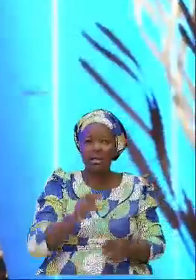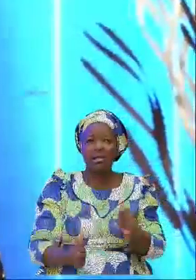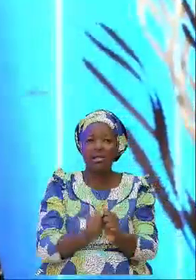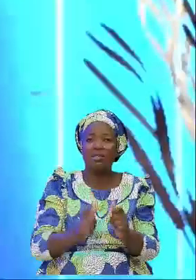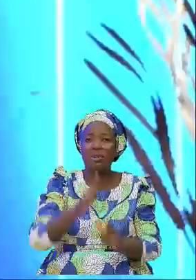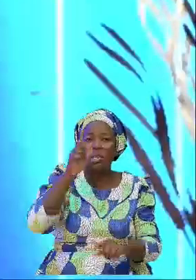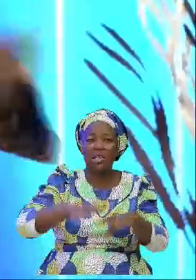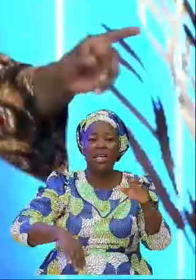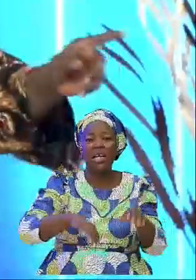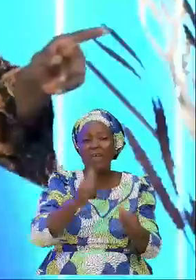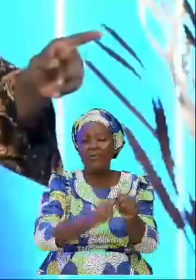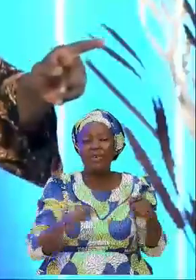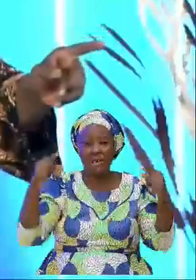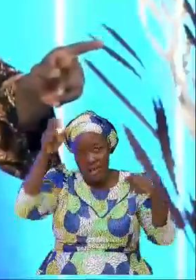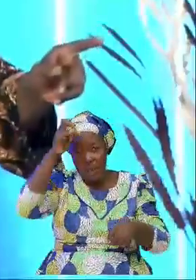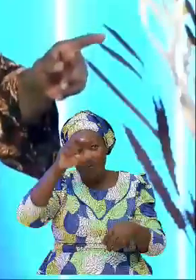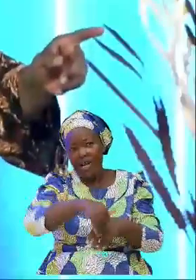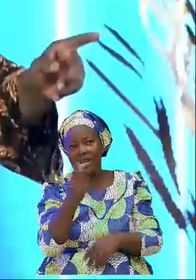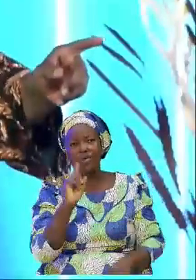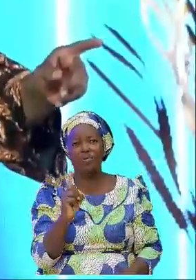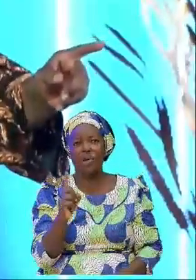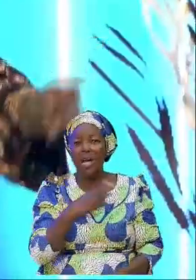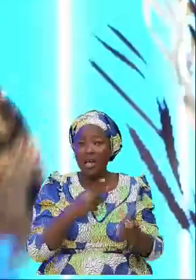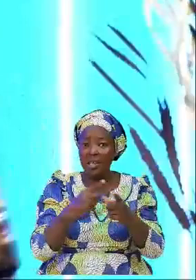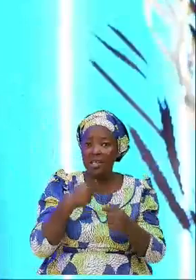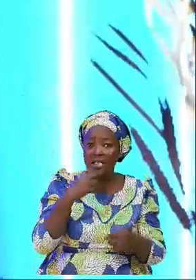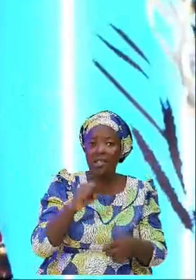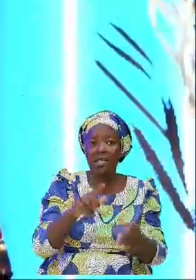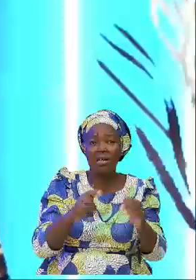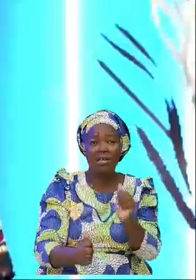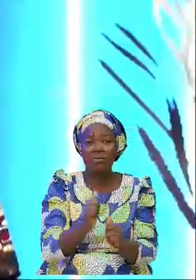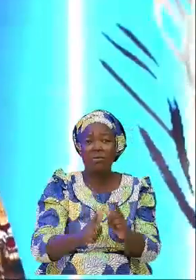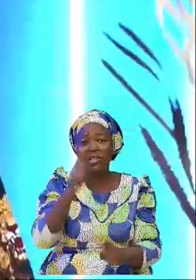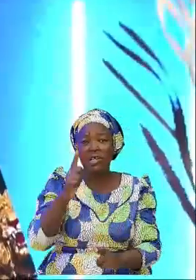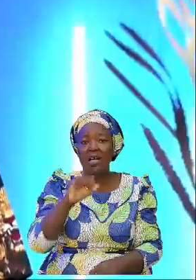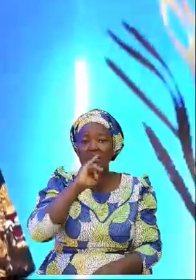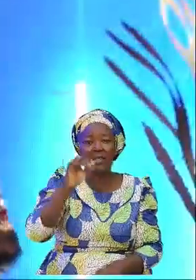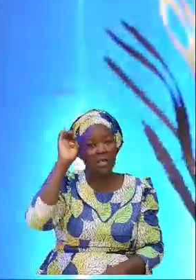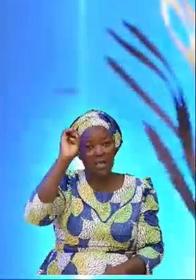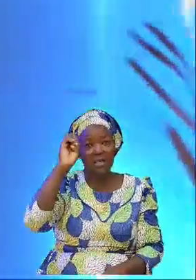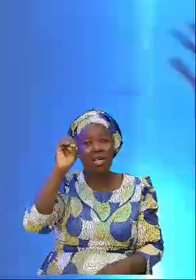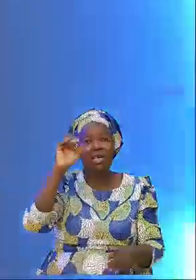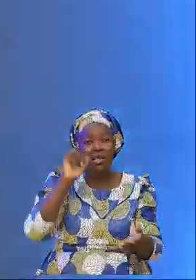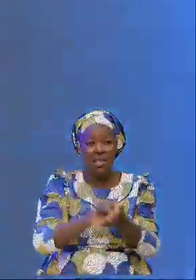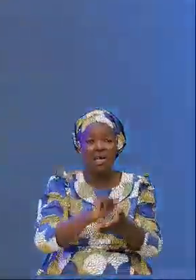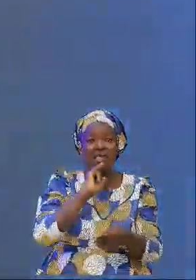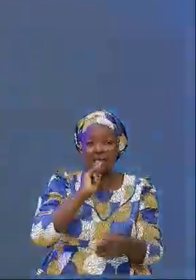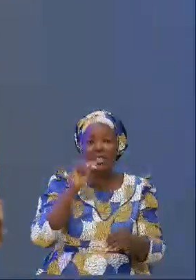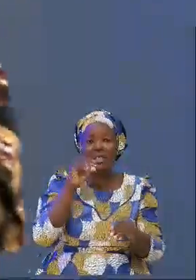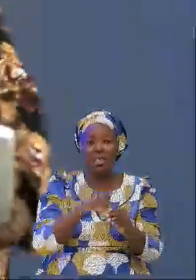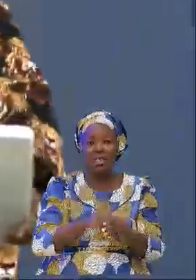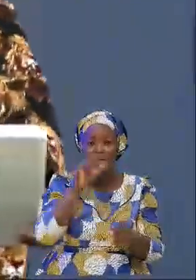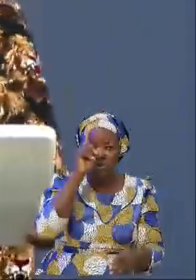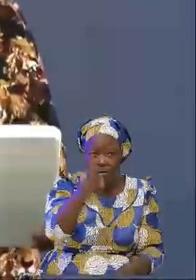you. And that Christ is greater than every devil anywhere. And he says,